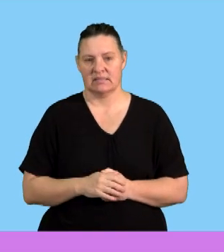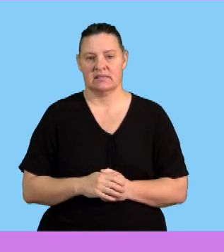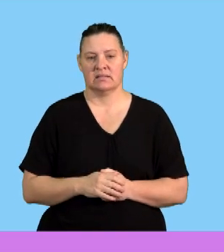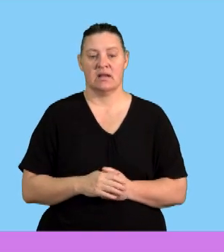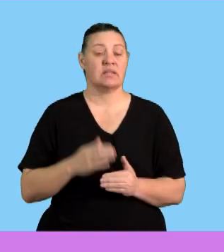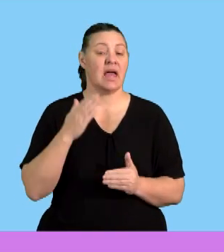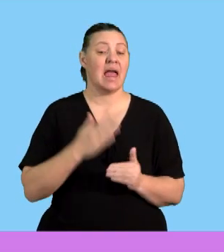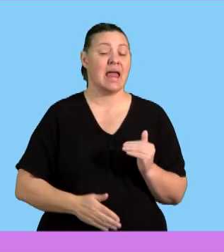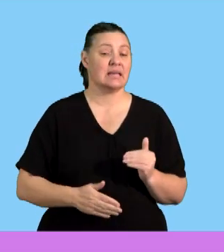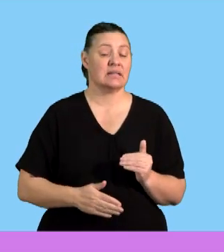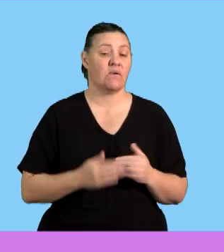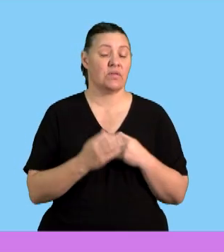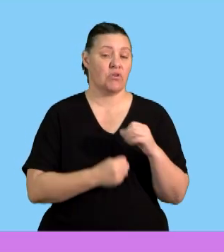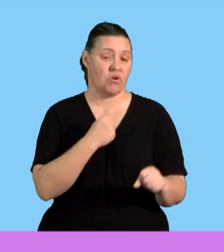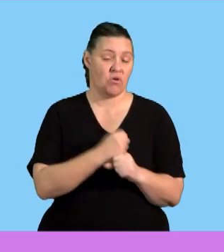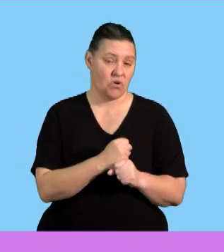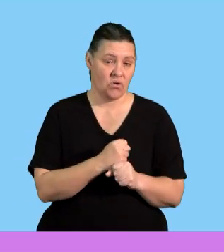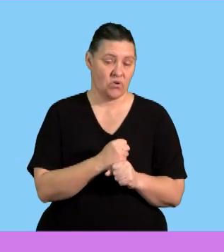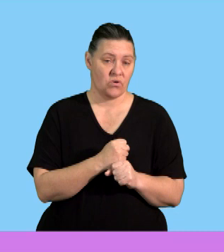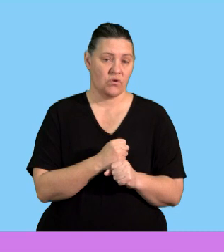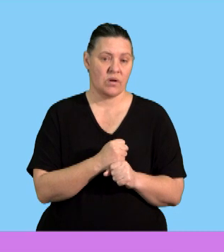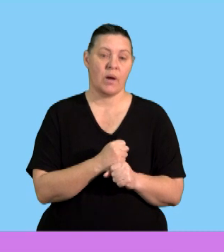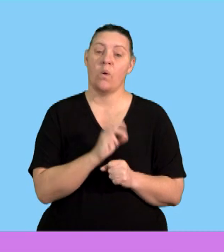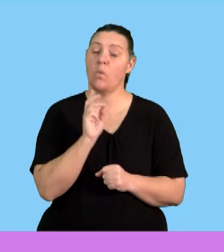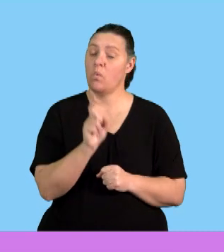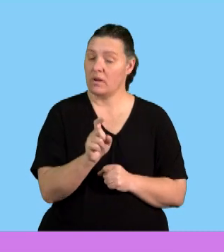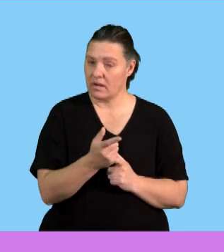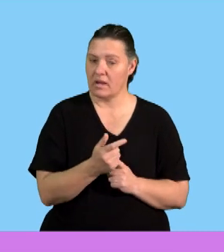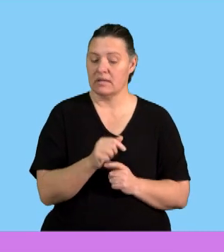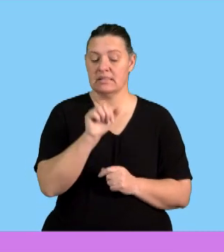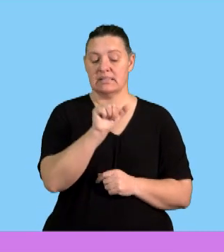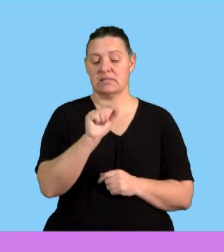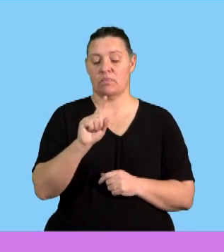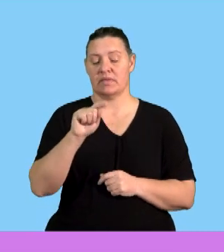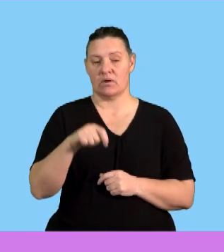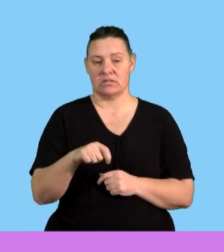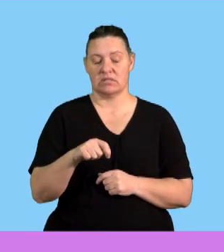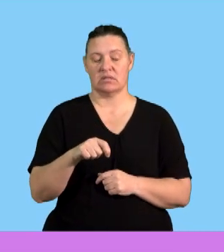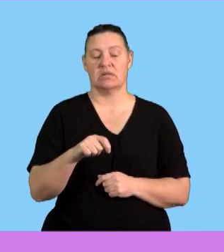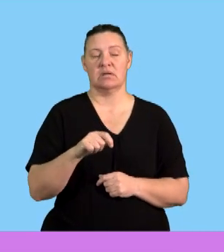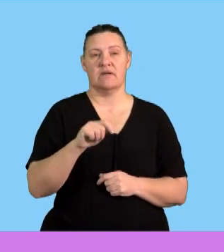1,600.56. So at the end of the year, it would have been